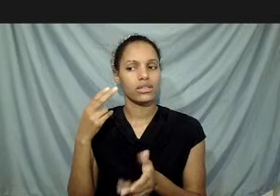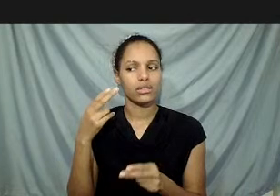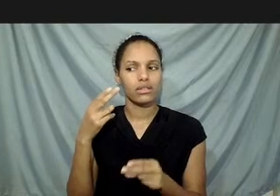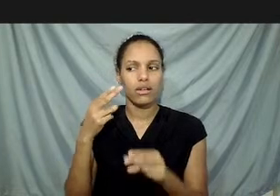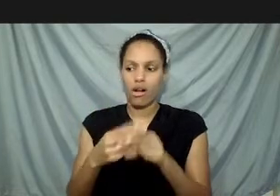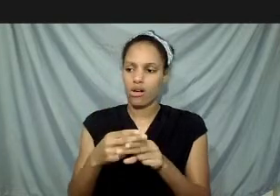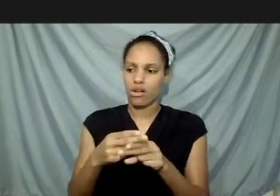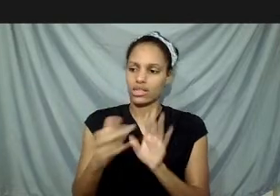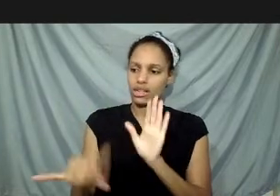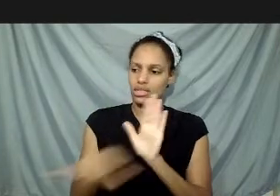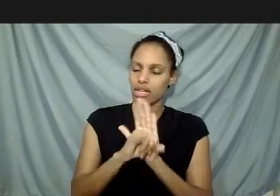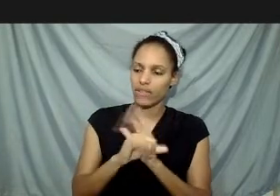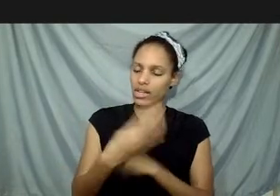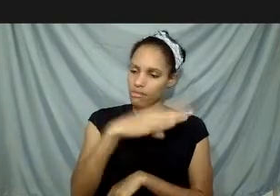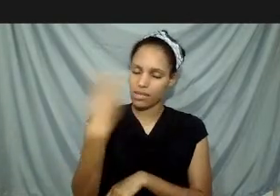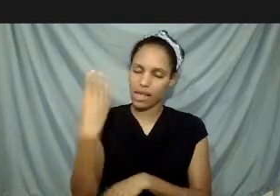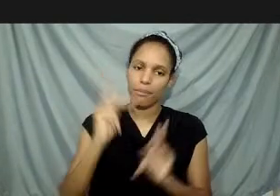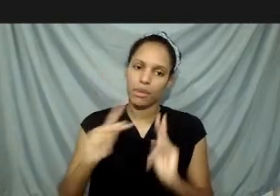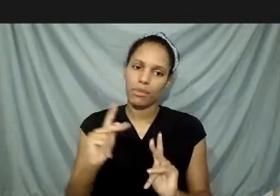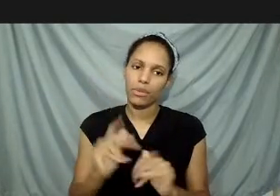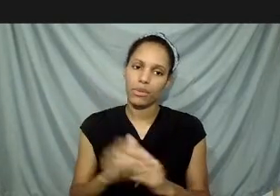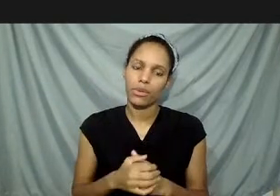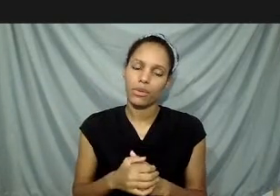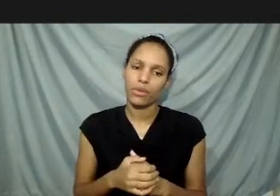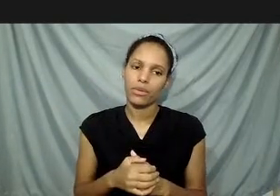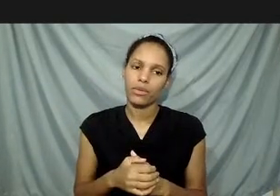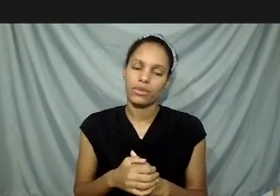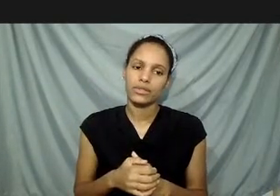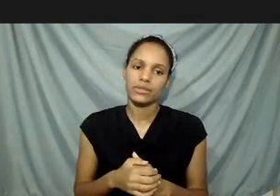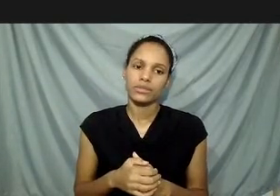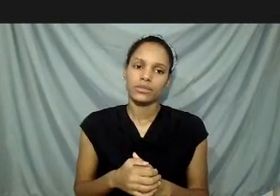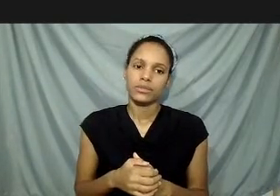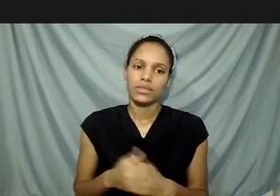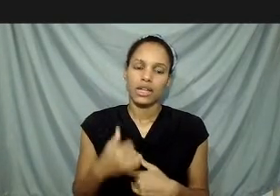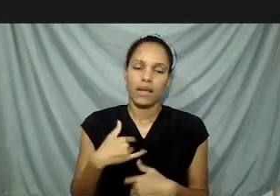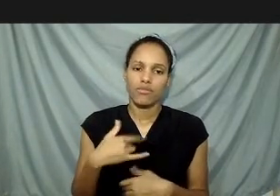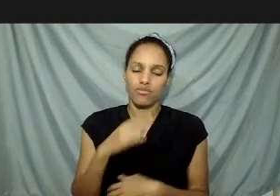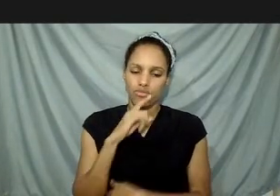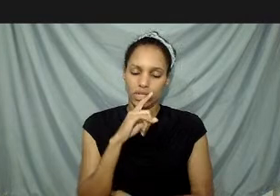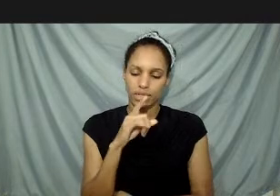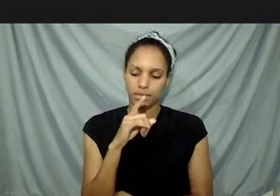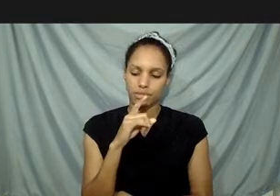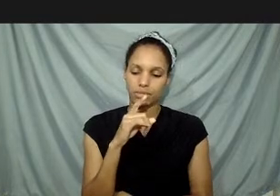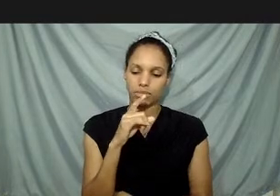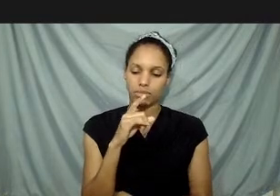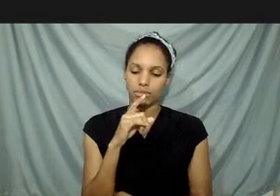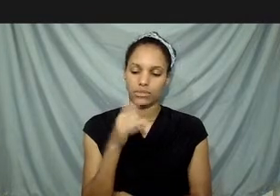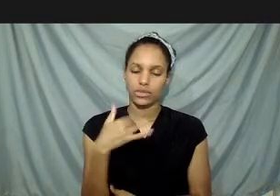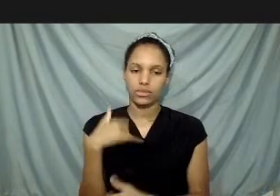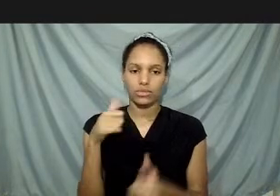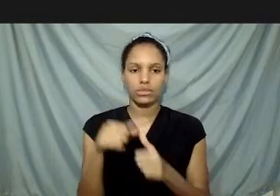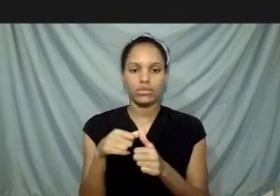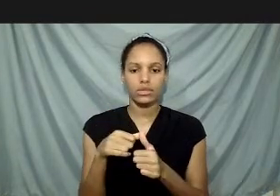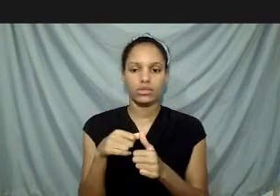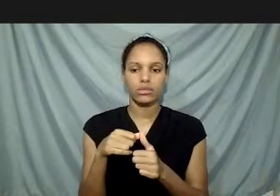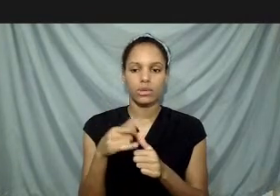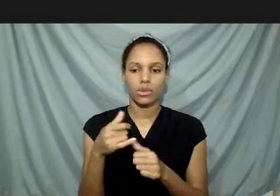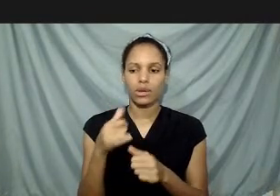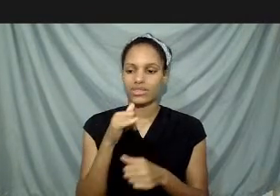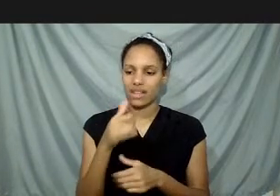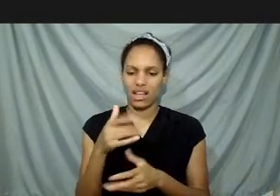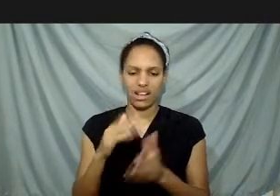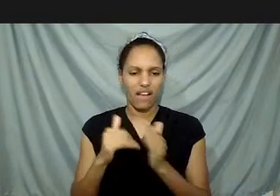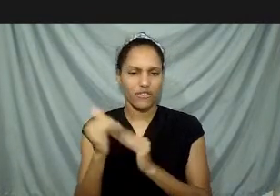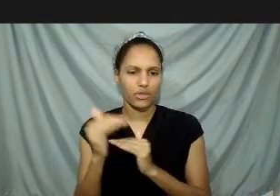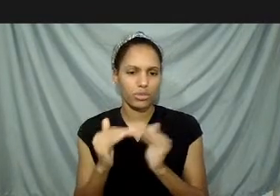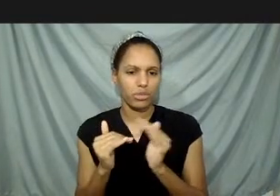people. Okay. And so I think I'm really, I remember when I was less comfortable with it because I felt like